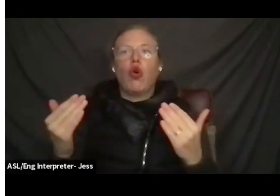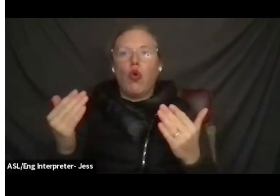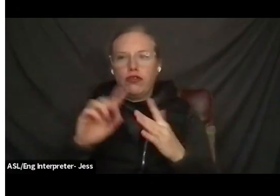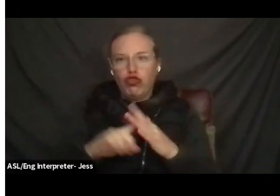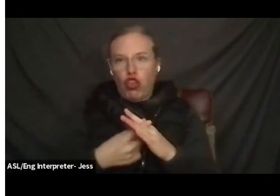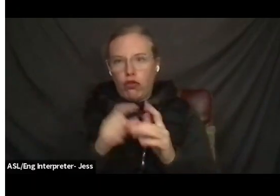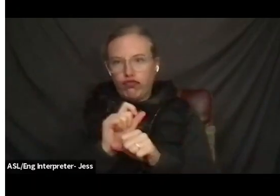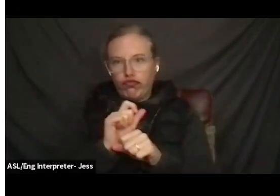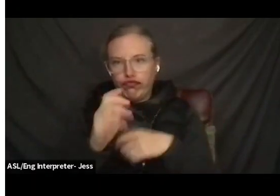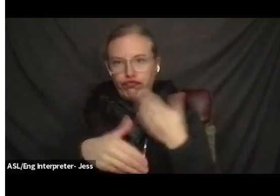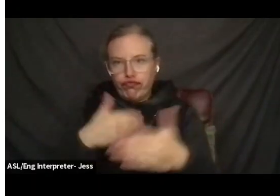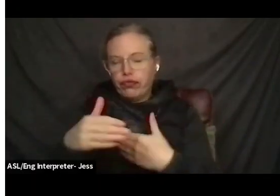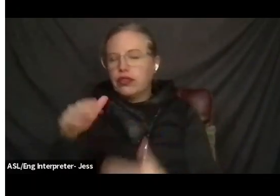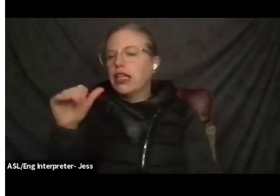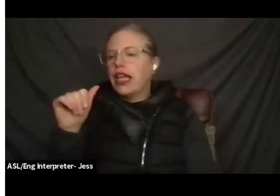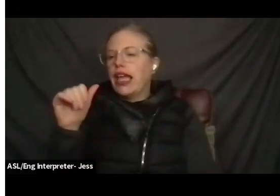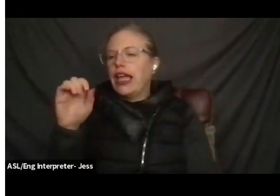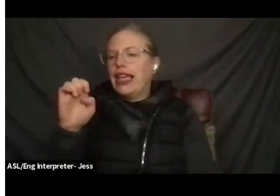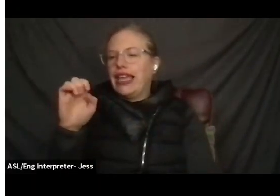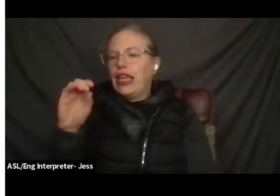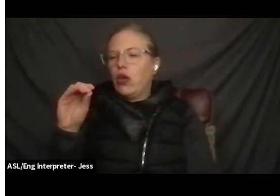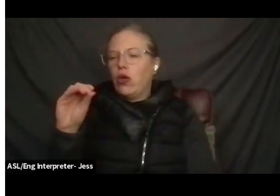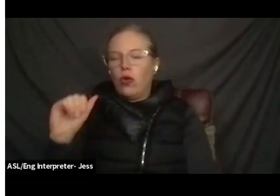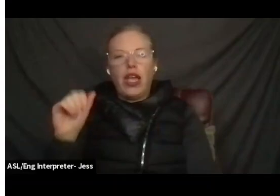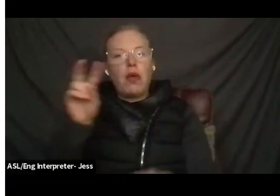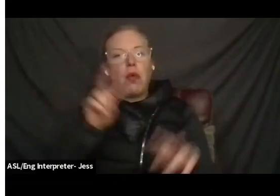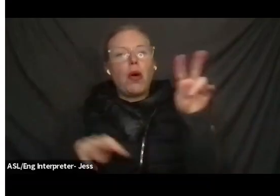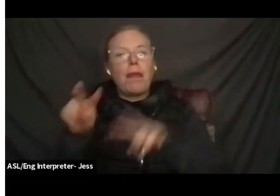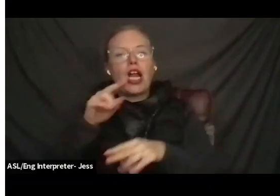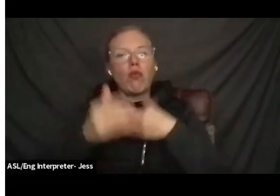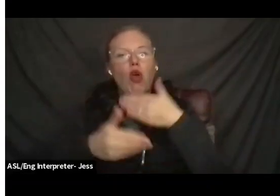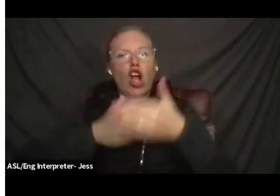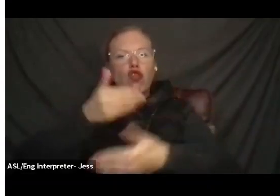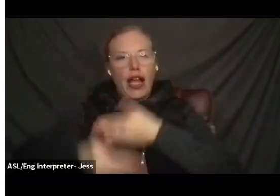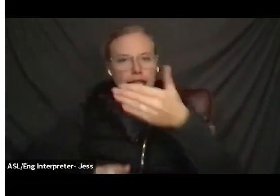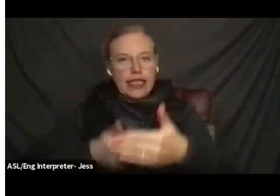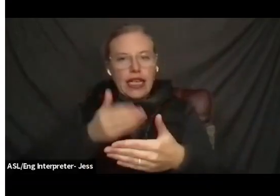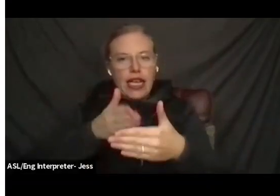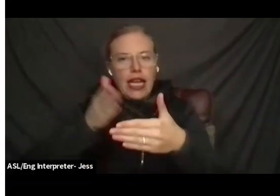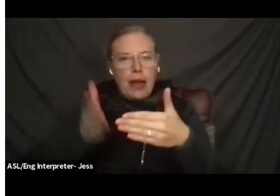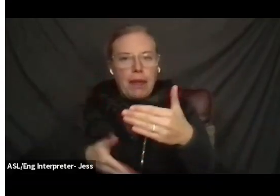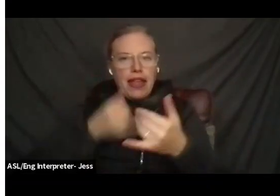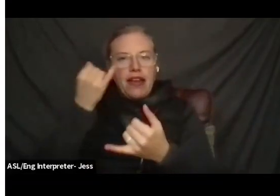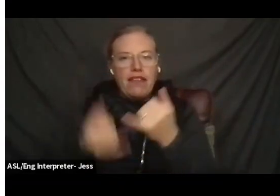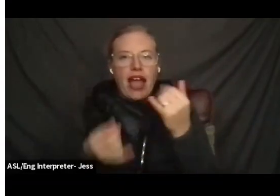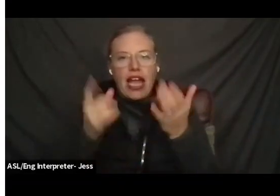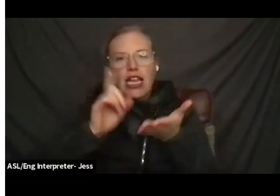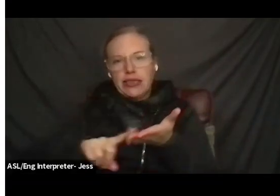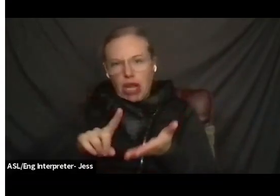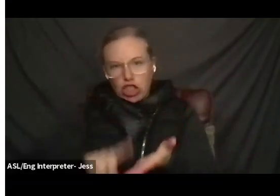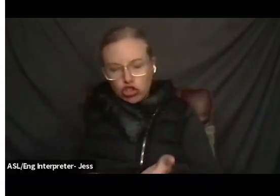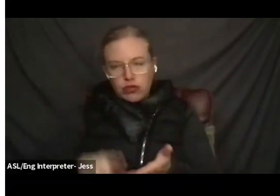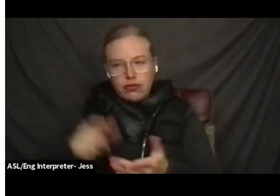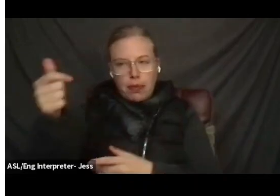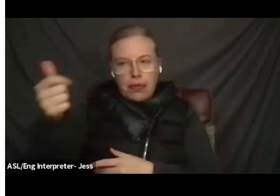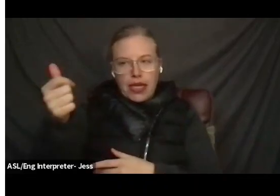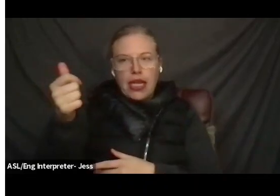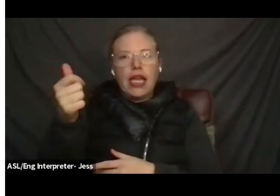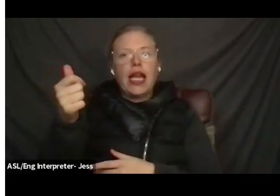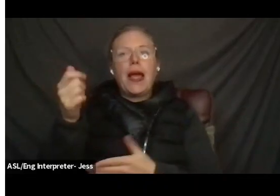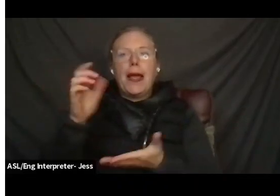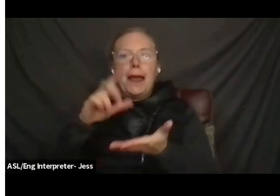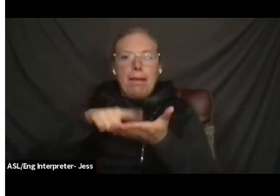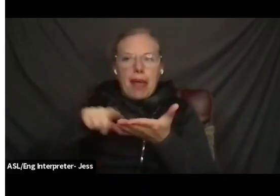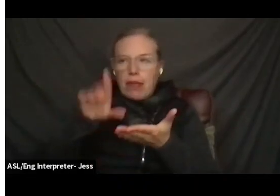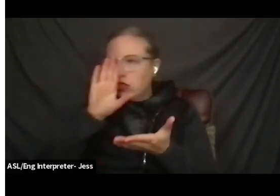work. AEOA will monitor project progress and complete a final inspection and remit payment directly to